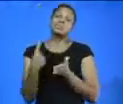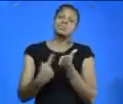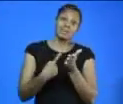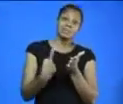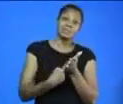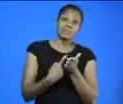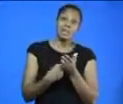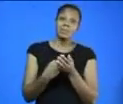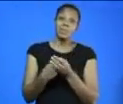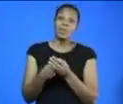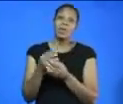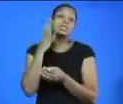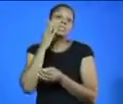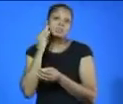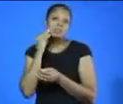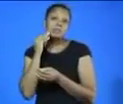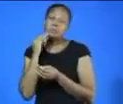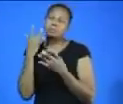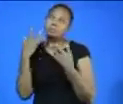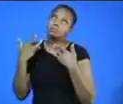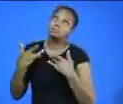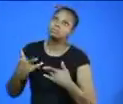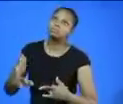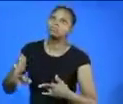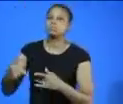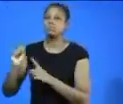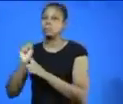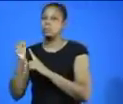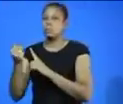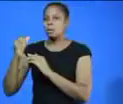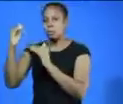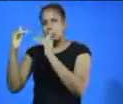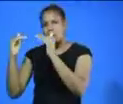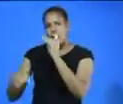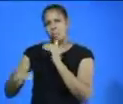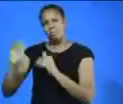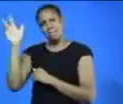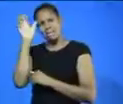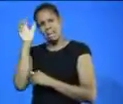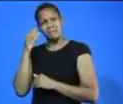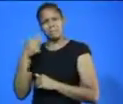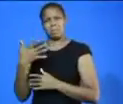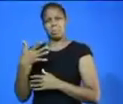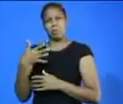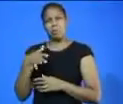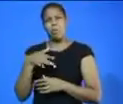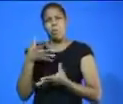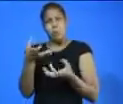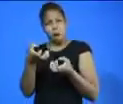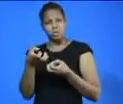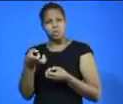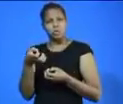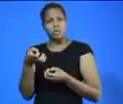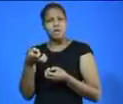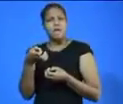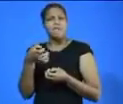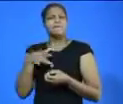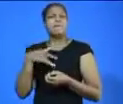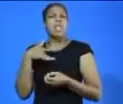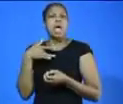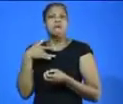sometimes in our valley encounter, the devil would want you to think that you have abandoned Christ or that God has abandoned